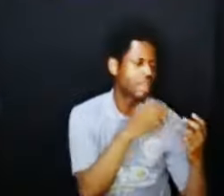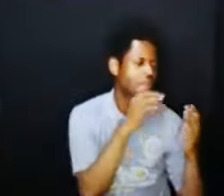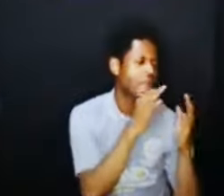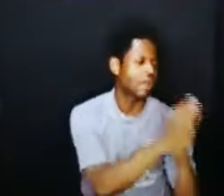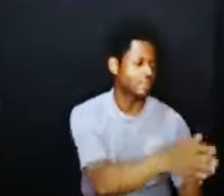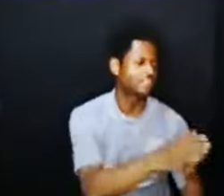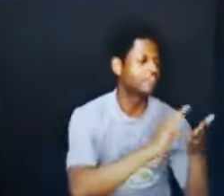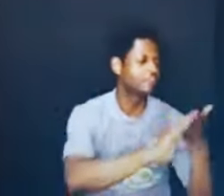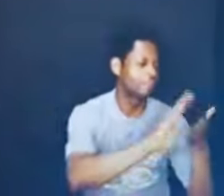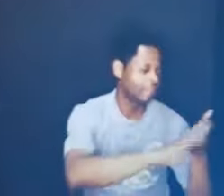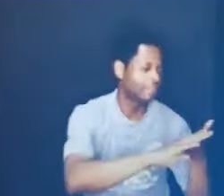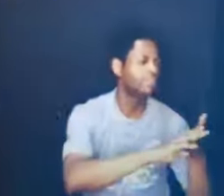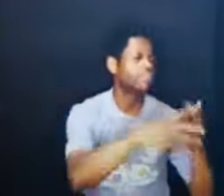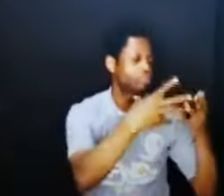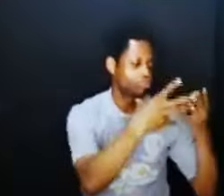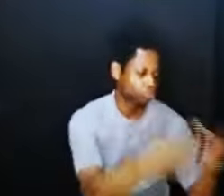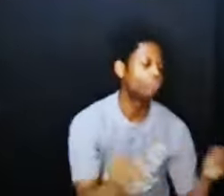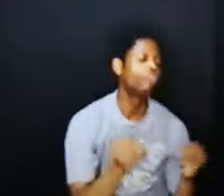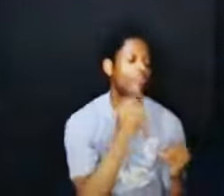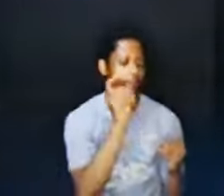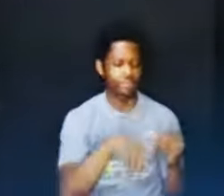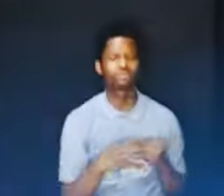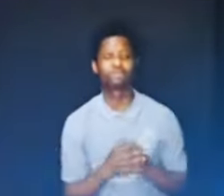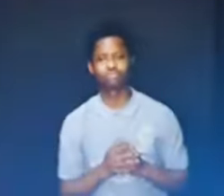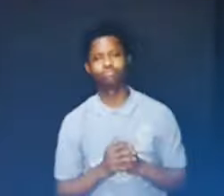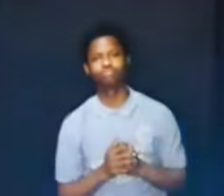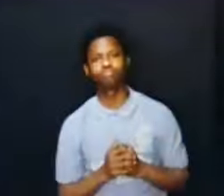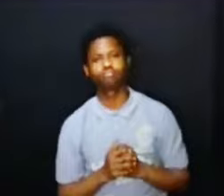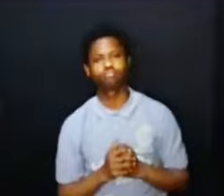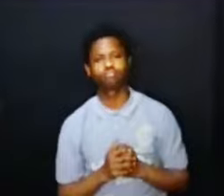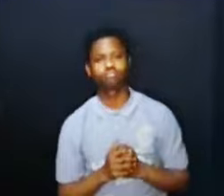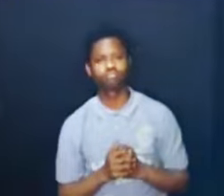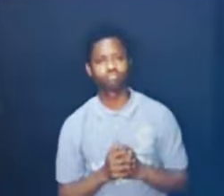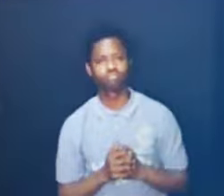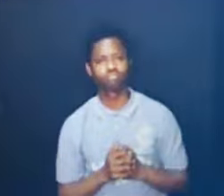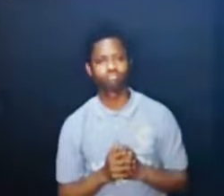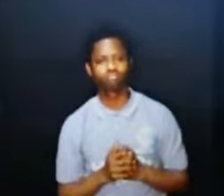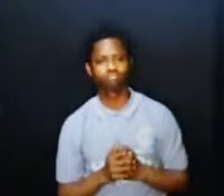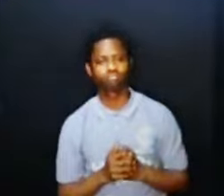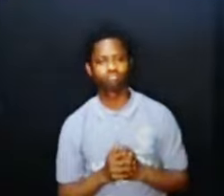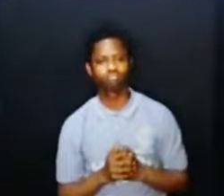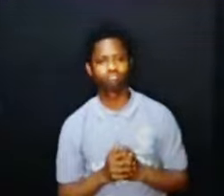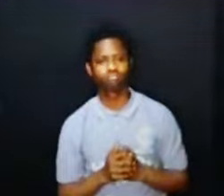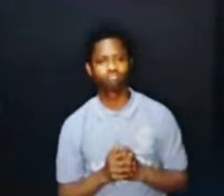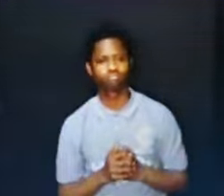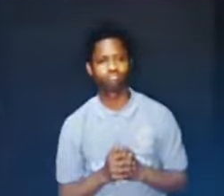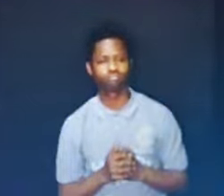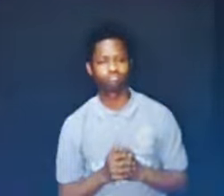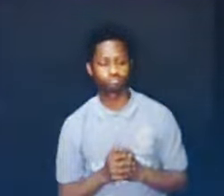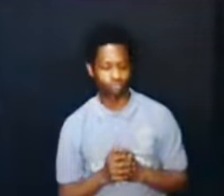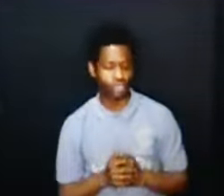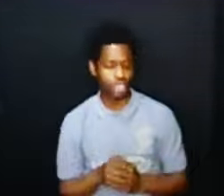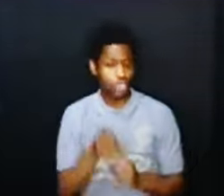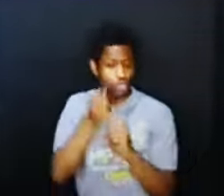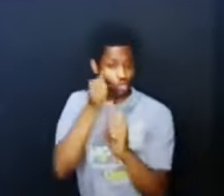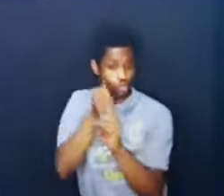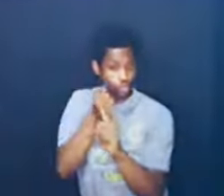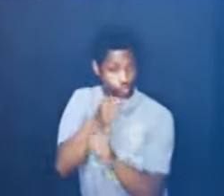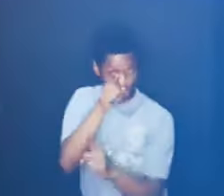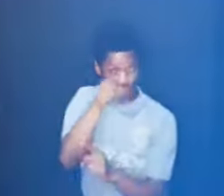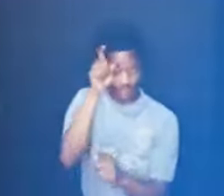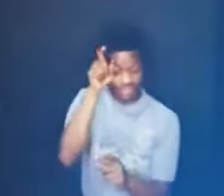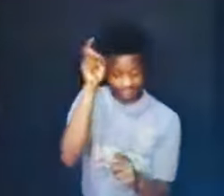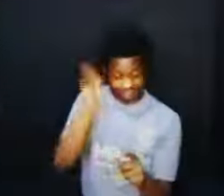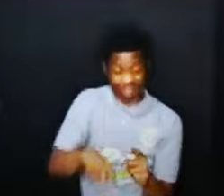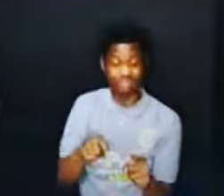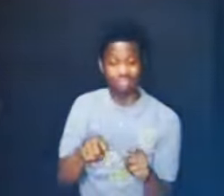eyen se why bibi atiae no etumi ehia ni apem aka. You see, you also need boldness to face your mistakes. Adofuno ma heino to de